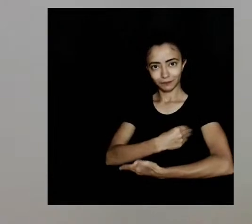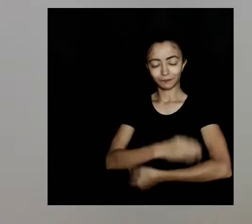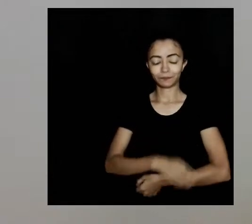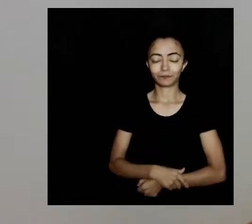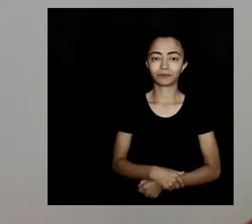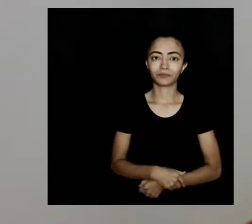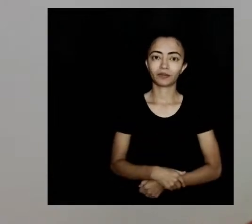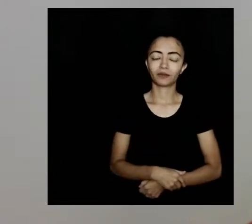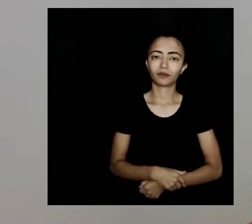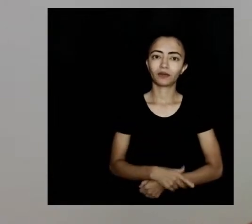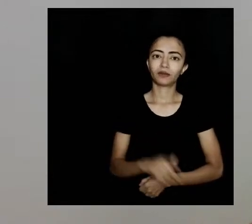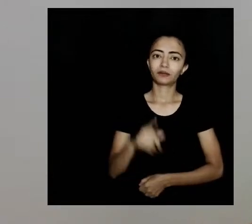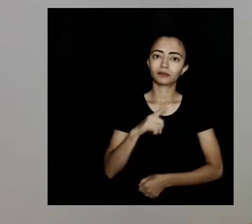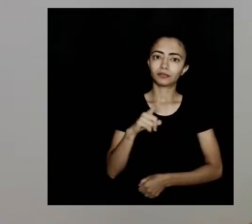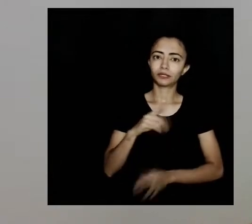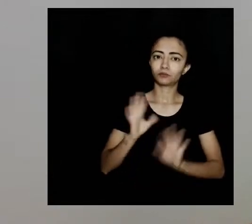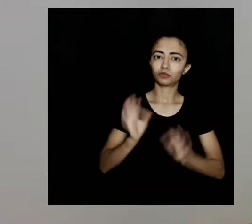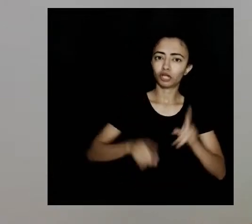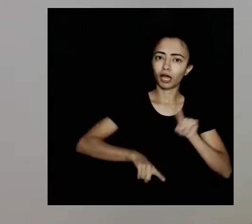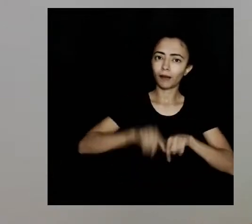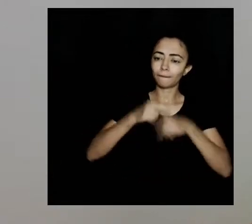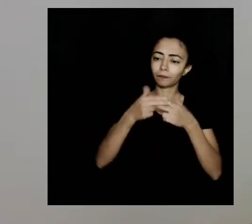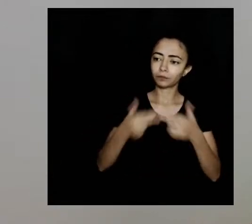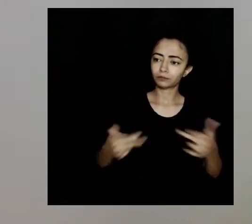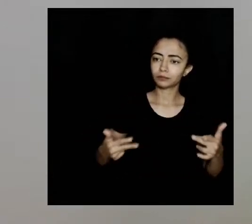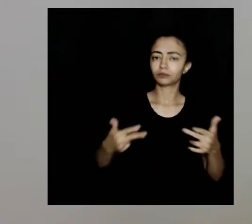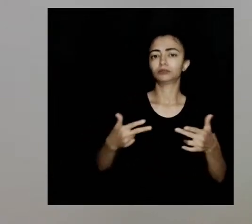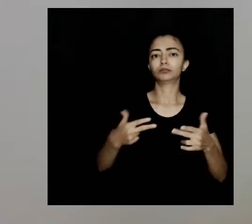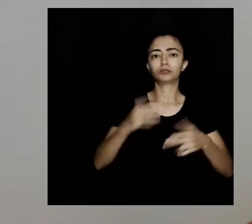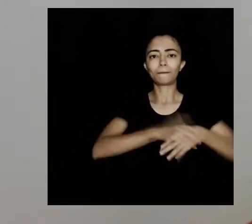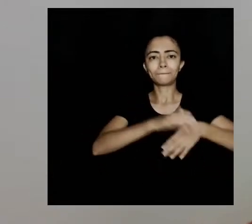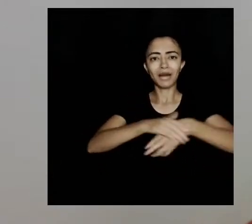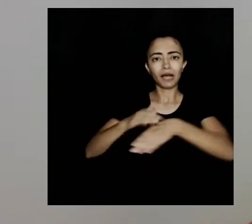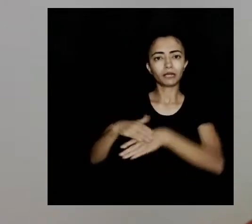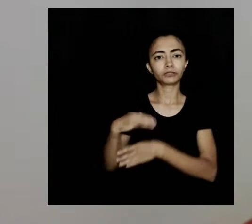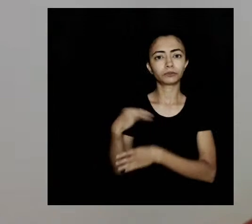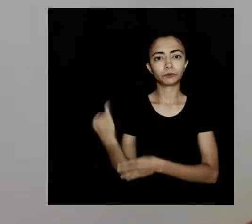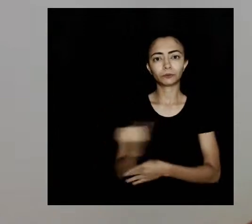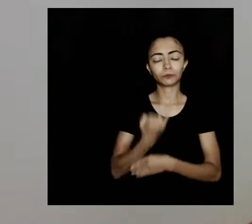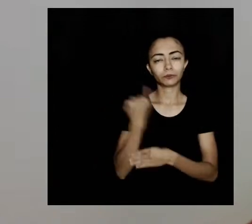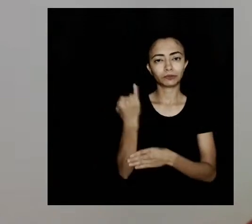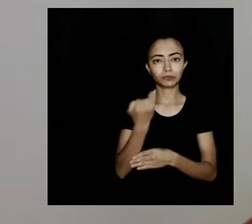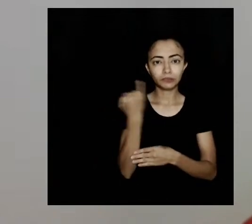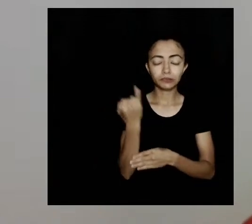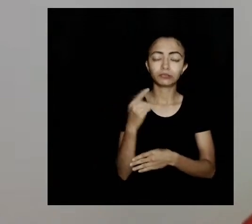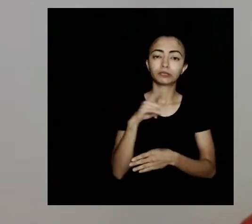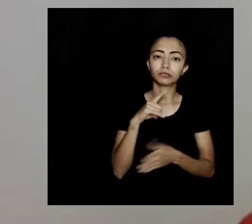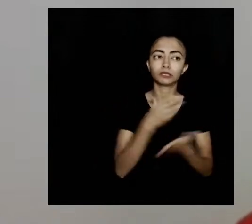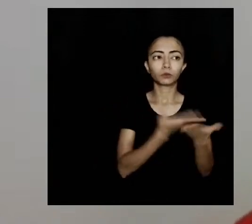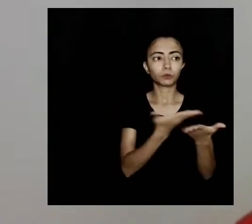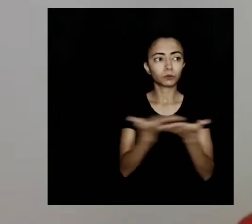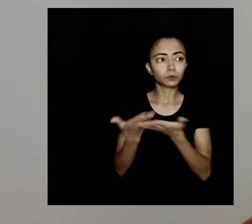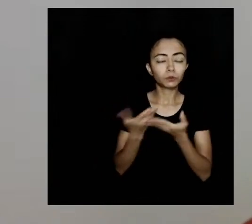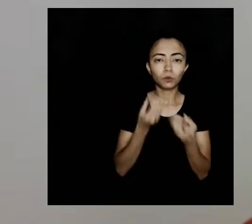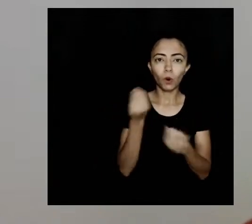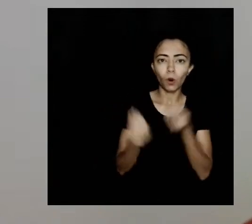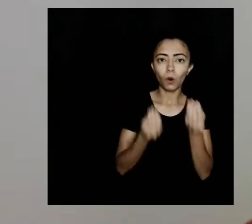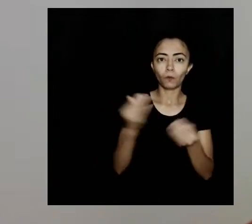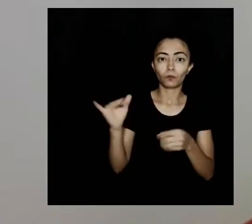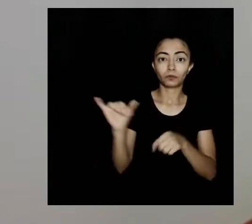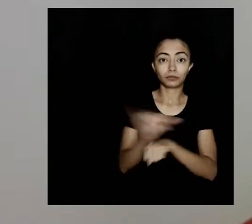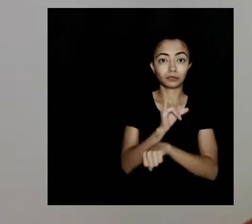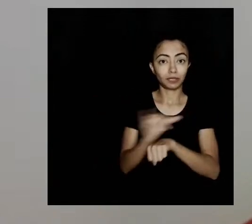of Protection for Breastfeeding. We have very important tools here with us. We also have the study